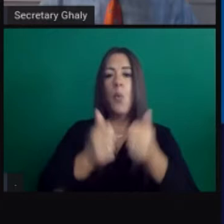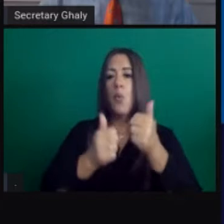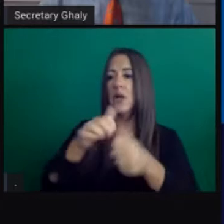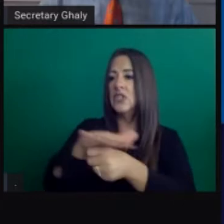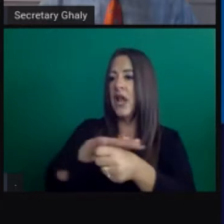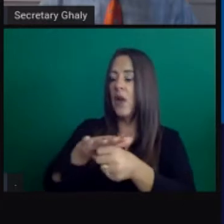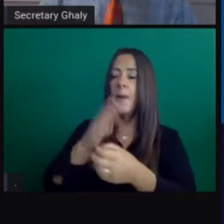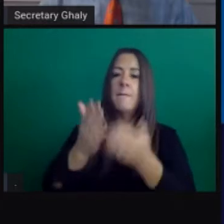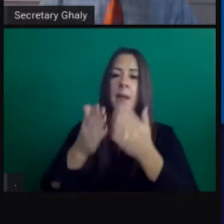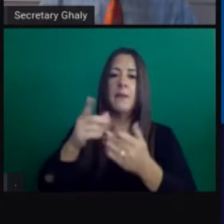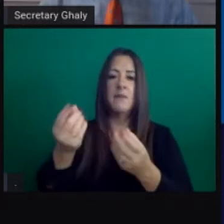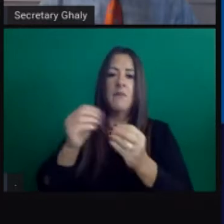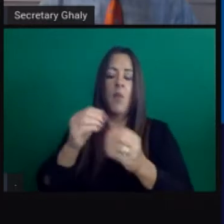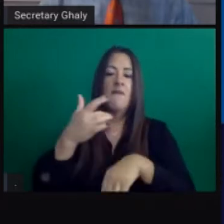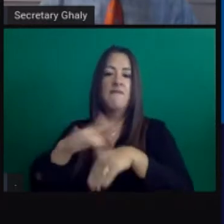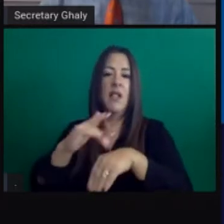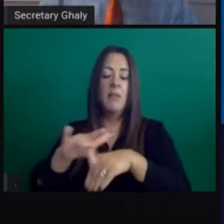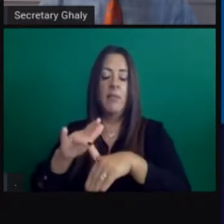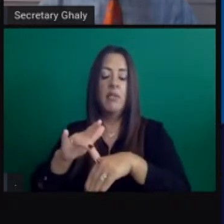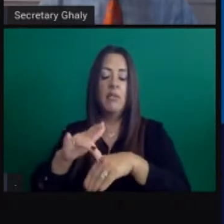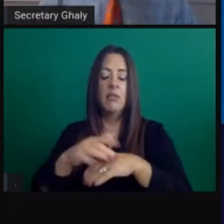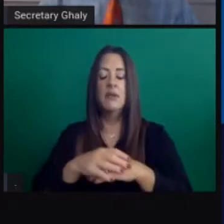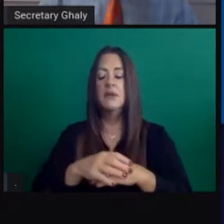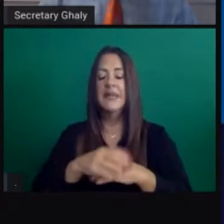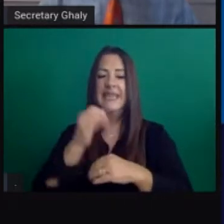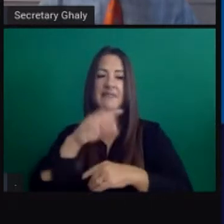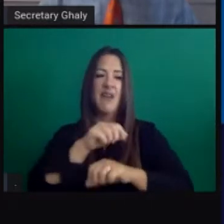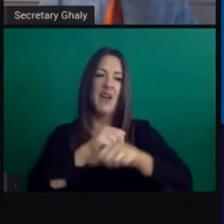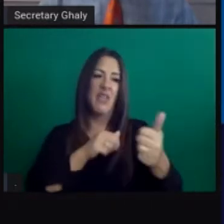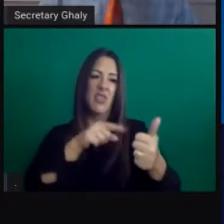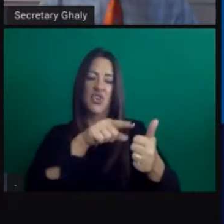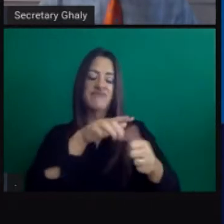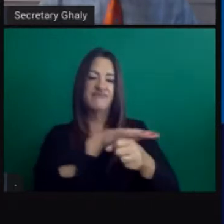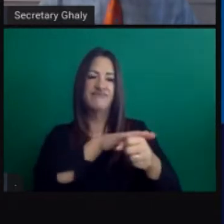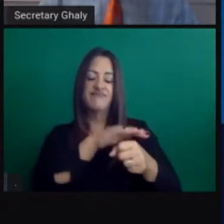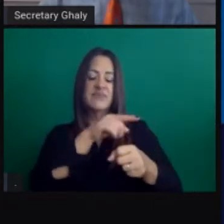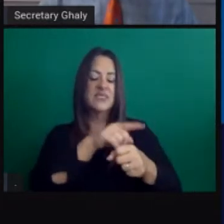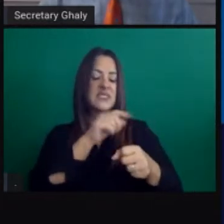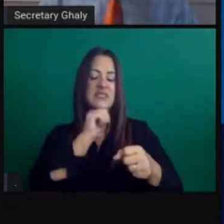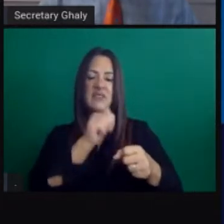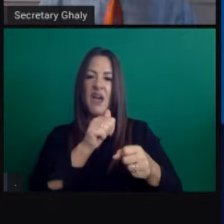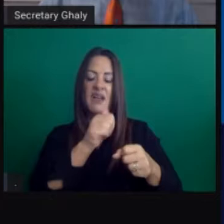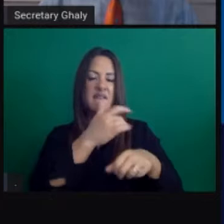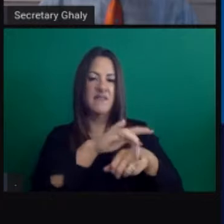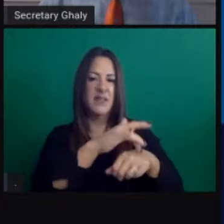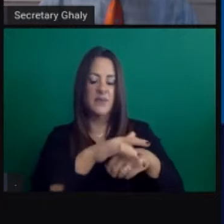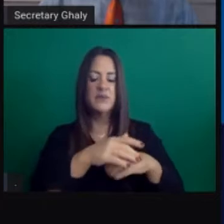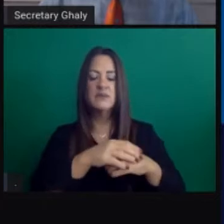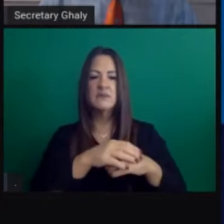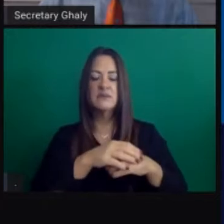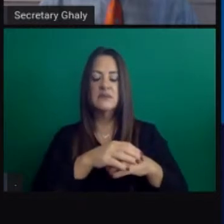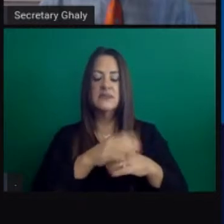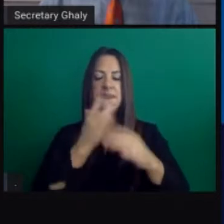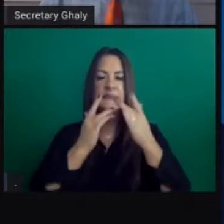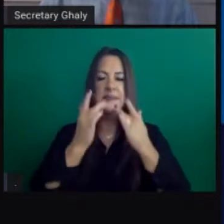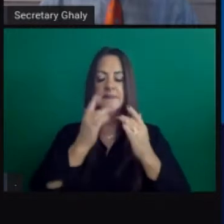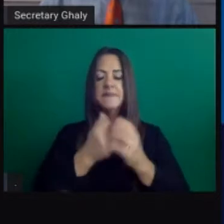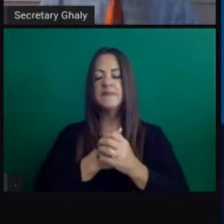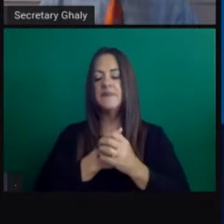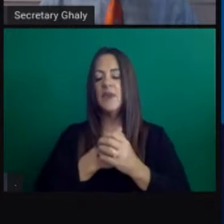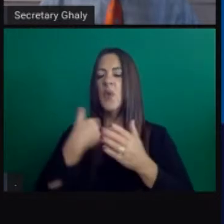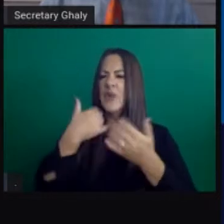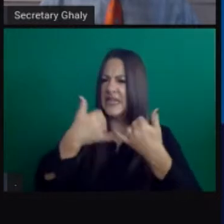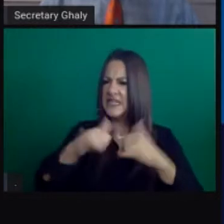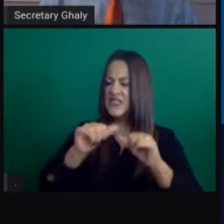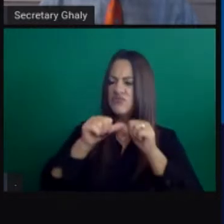where a hospital is more impacted than others. So together, this work continues in Los Angeles, continues